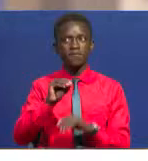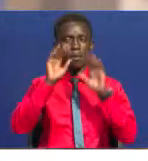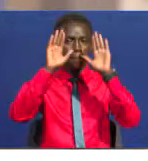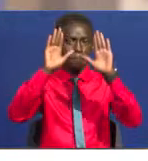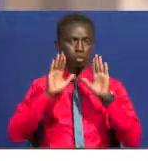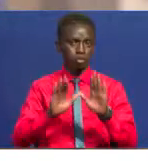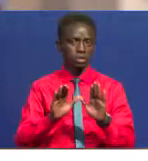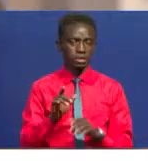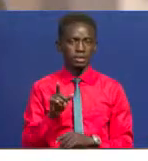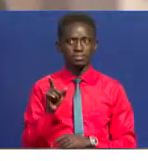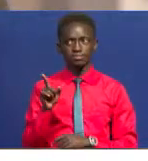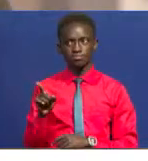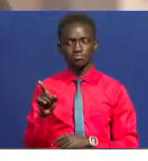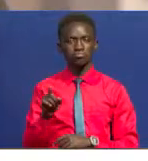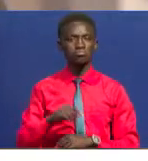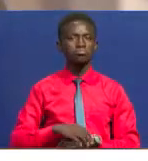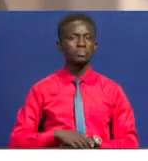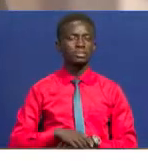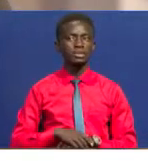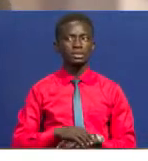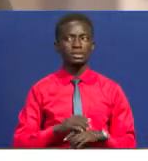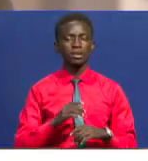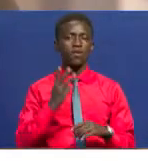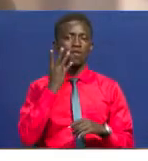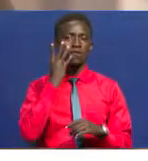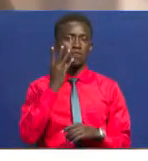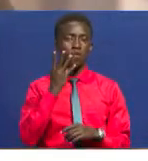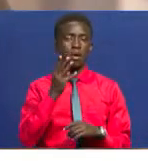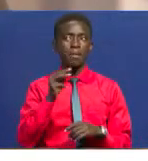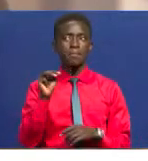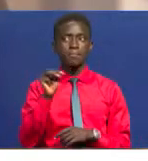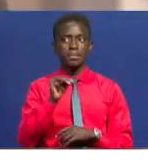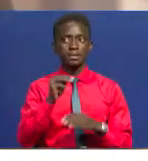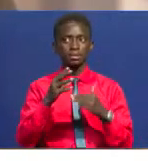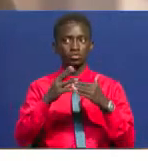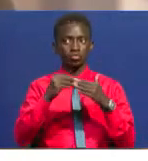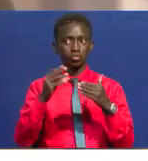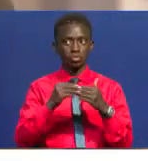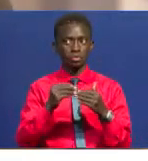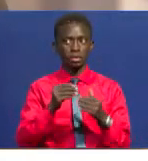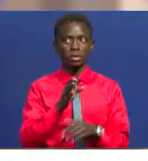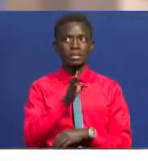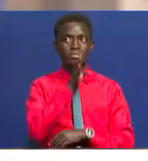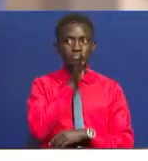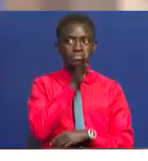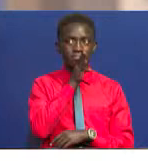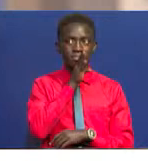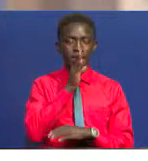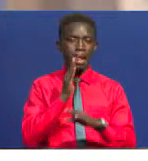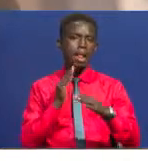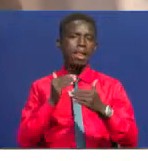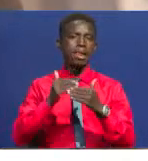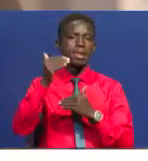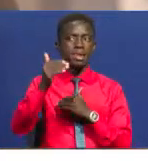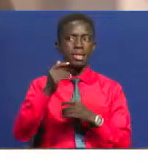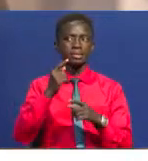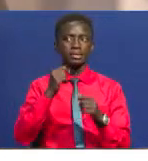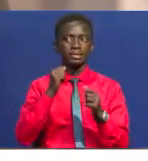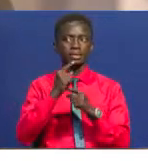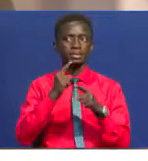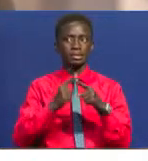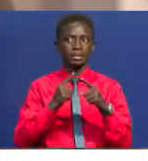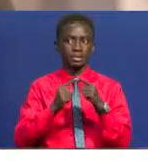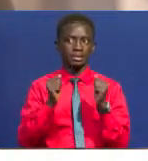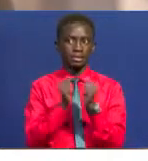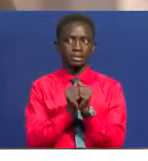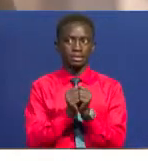total value of that is about $400 million in debt and equity over the next 10 years. One of the things that